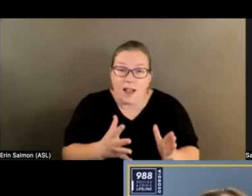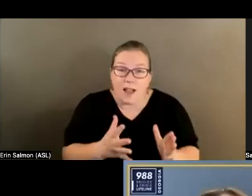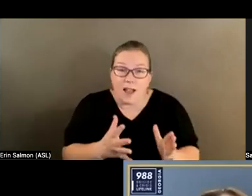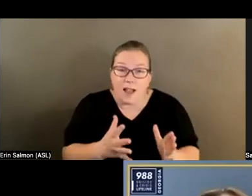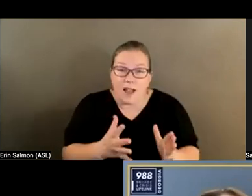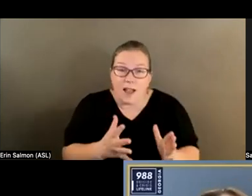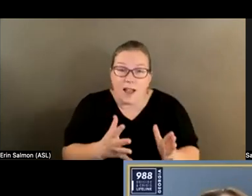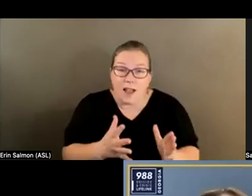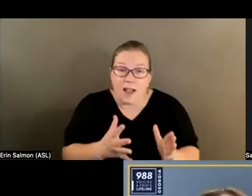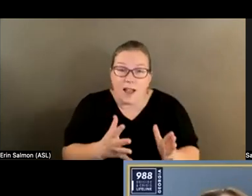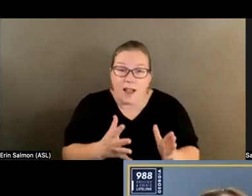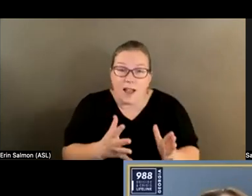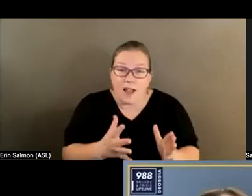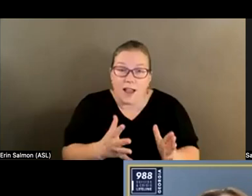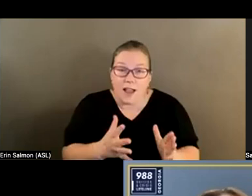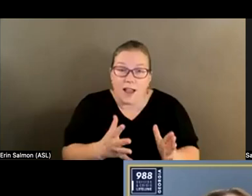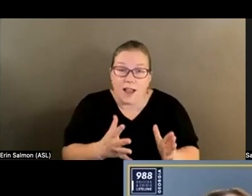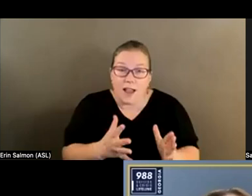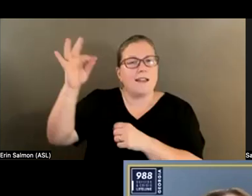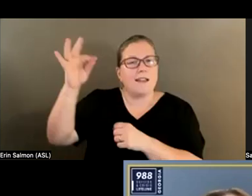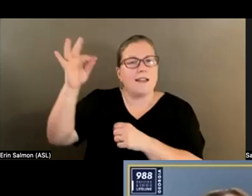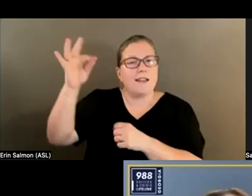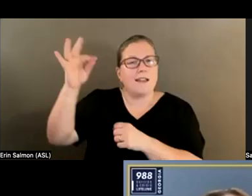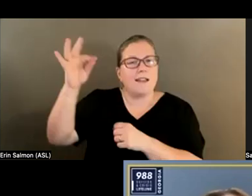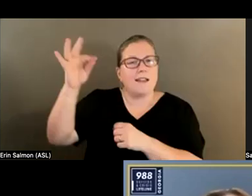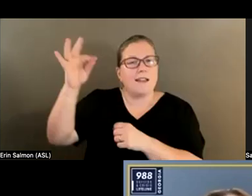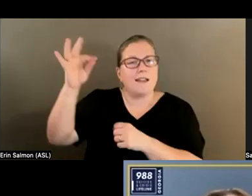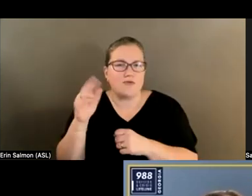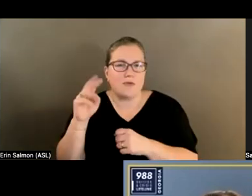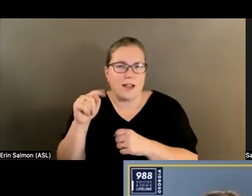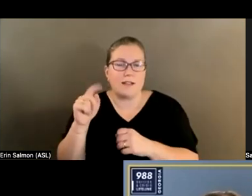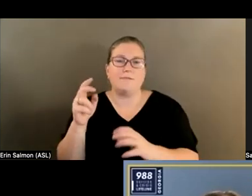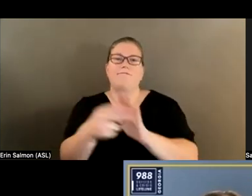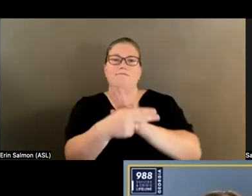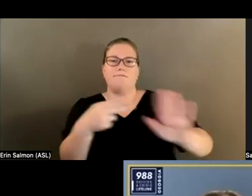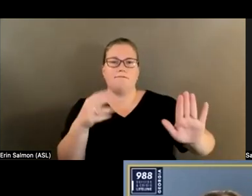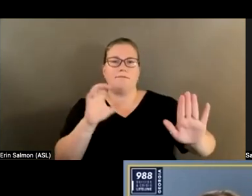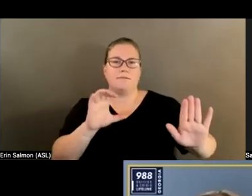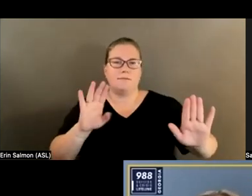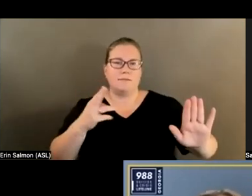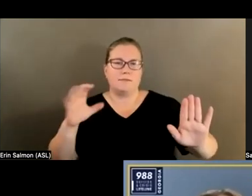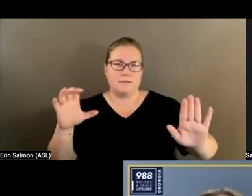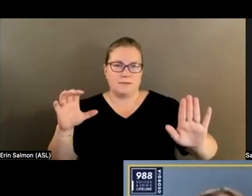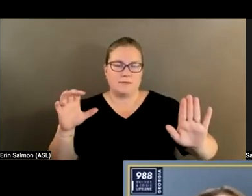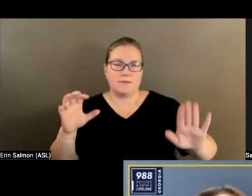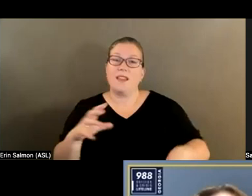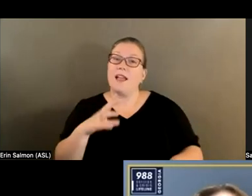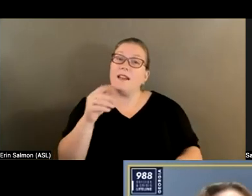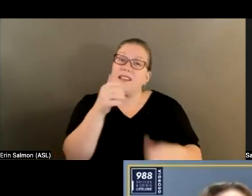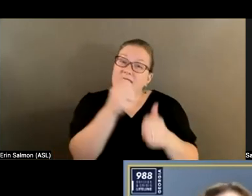and receive federal grants to become designated as CCBHCs. And the states